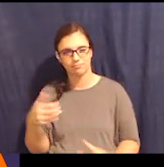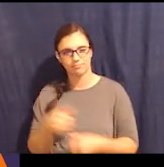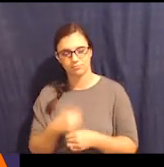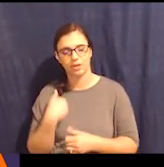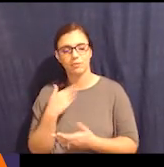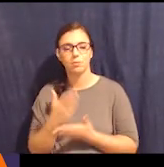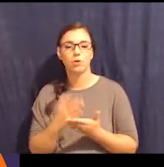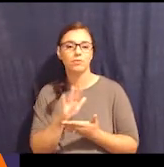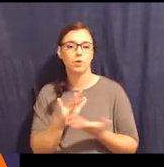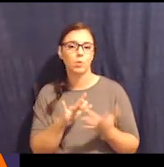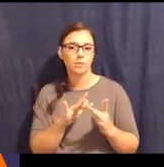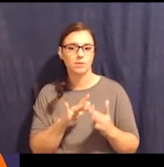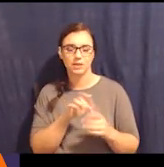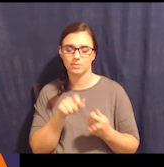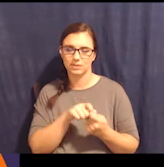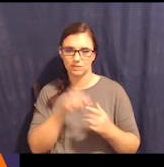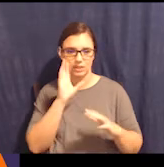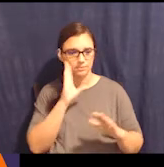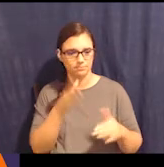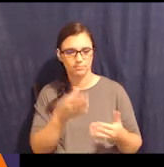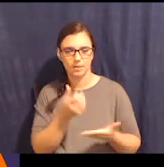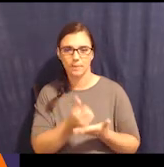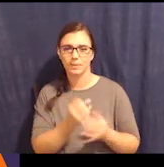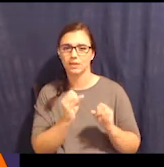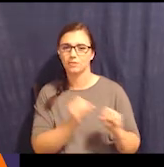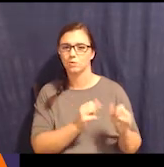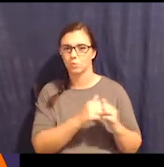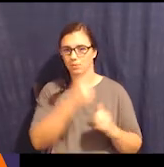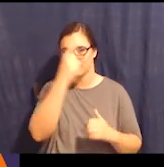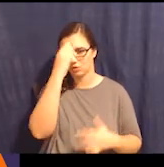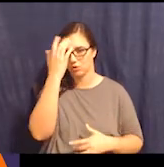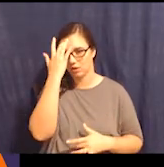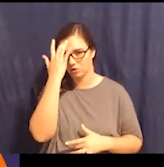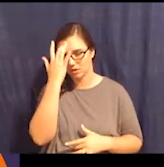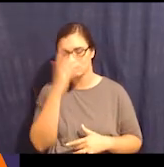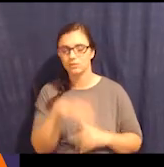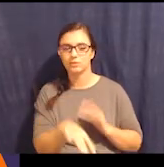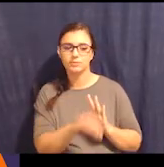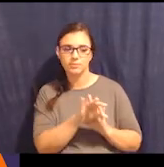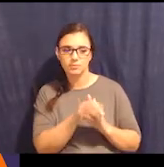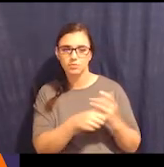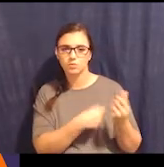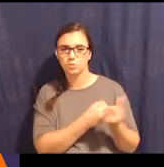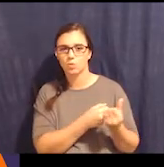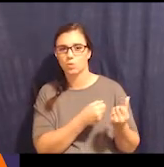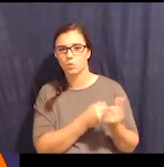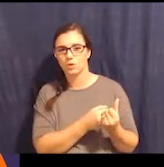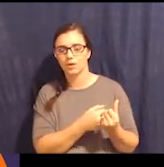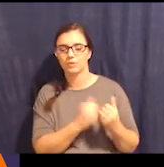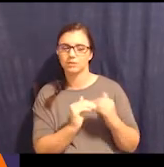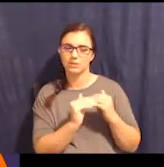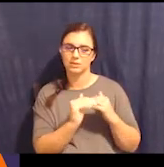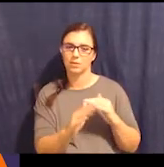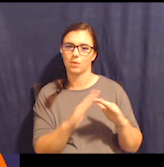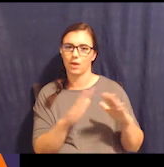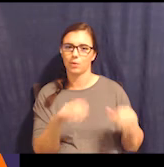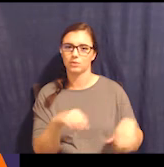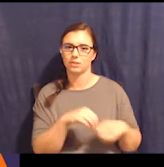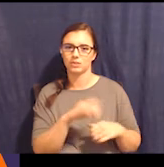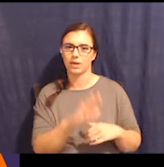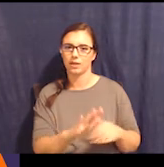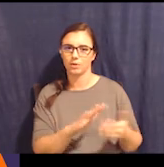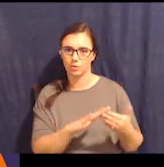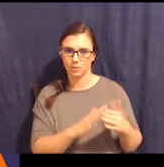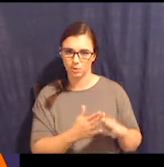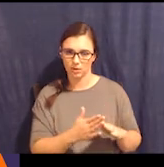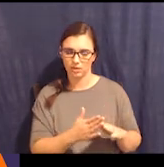mental illness locate supportive, stable housing in their communities. And that can be accessed on their national website